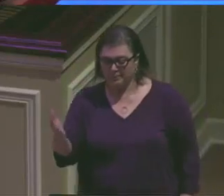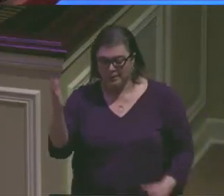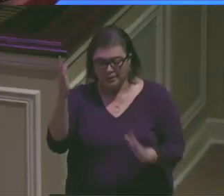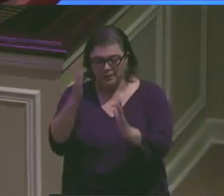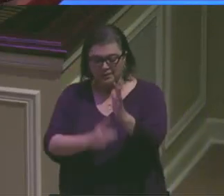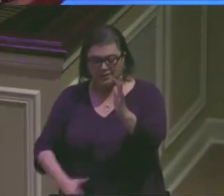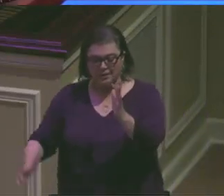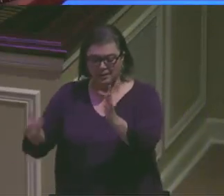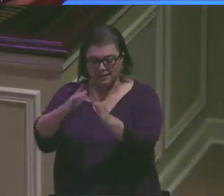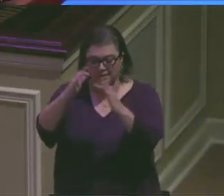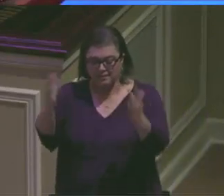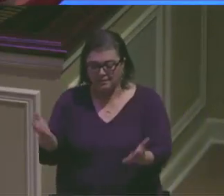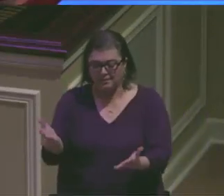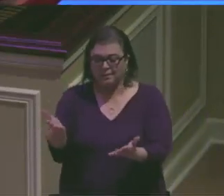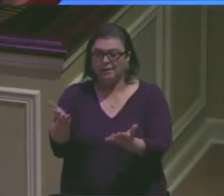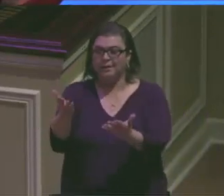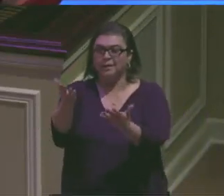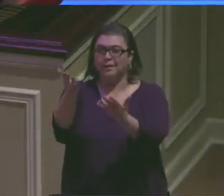Lifted